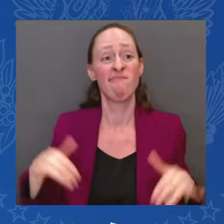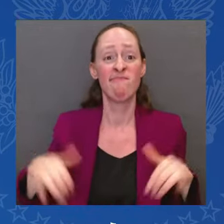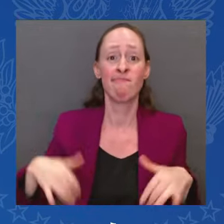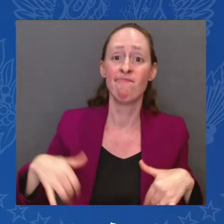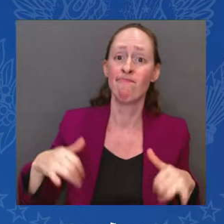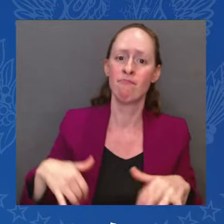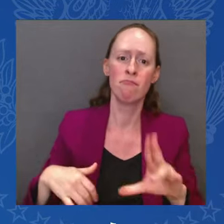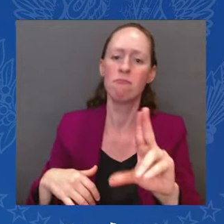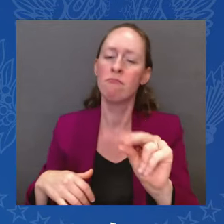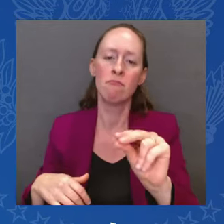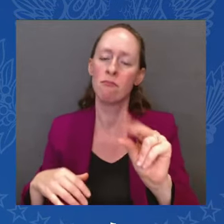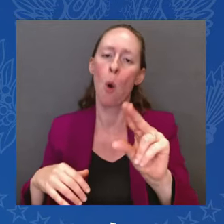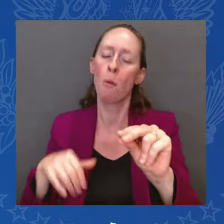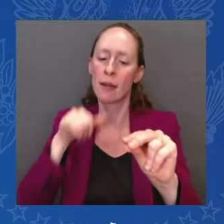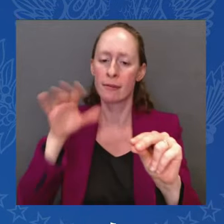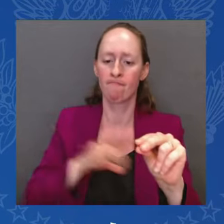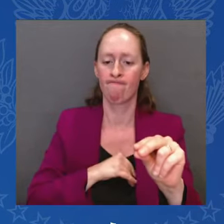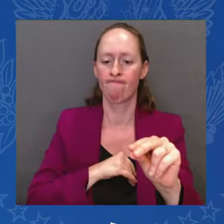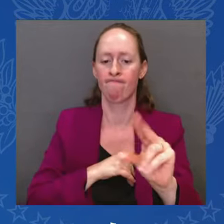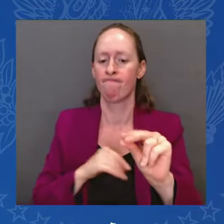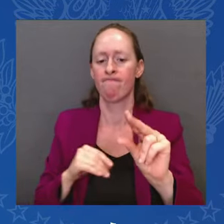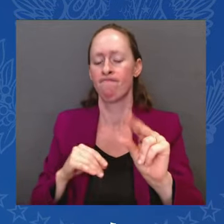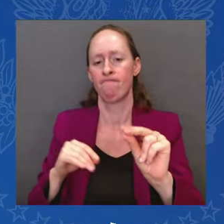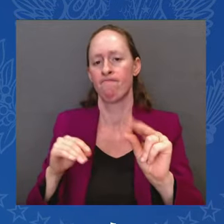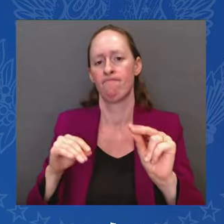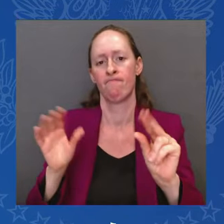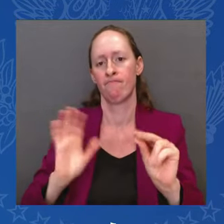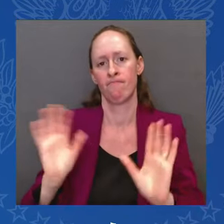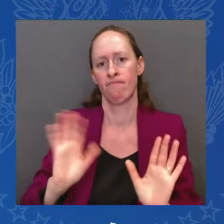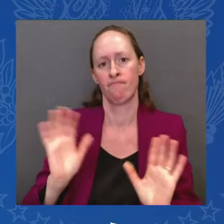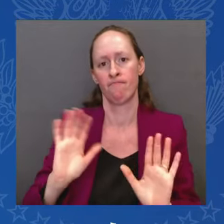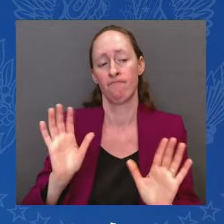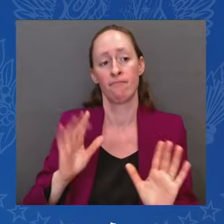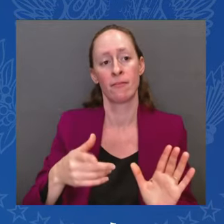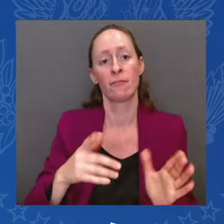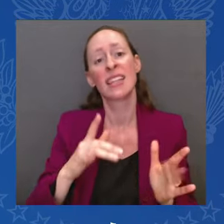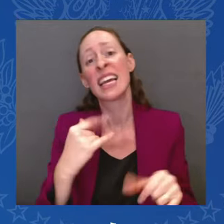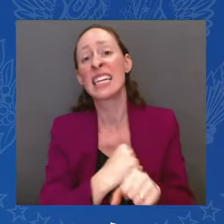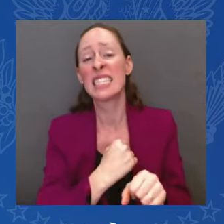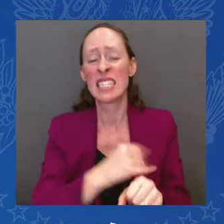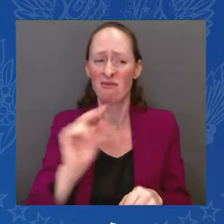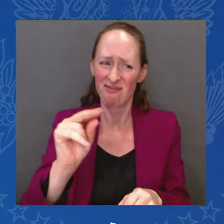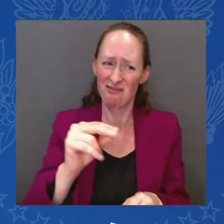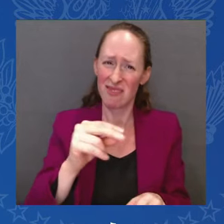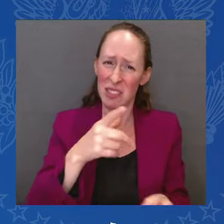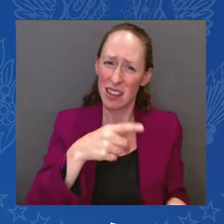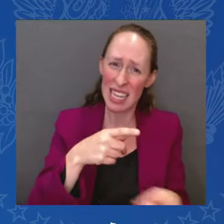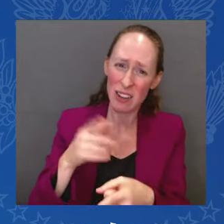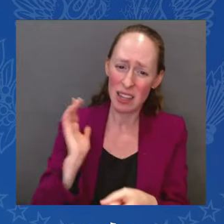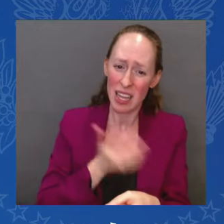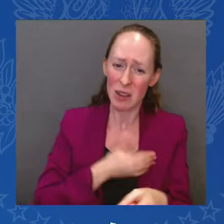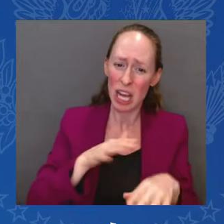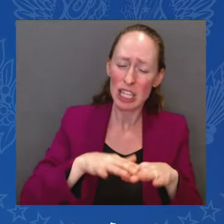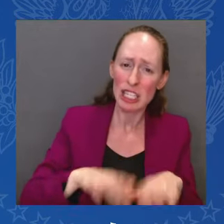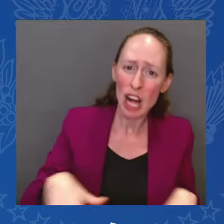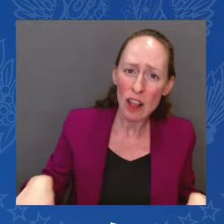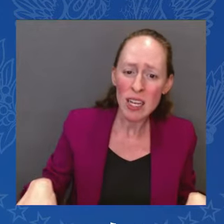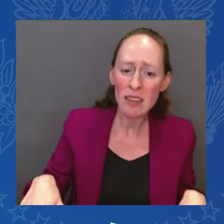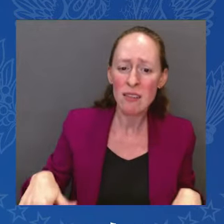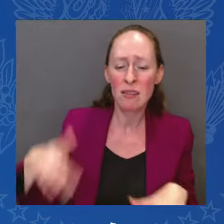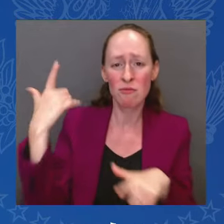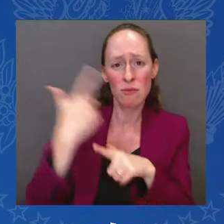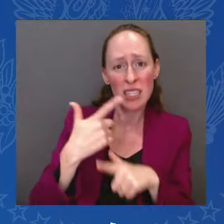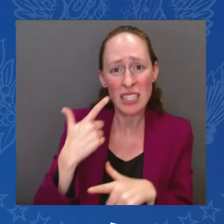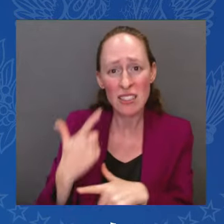These are our children, our brothers and sisters, our mothers and fathers. As a